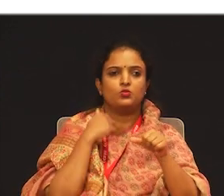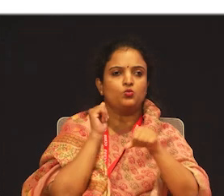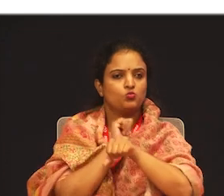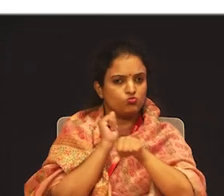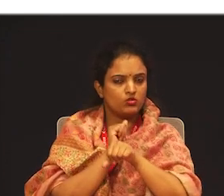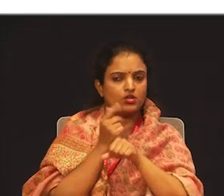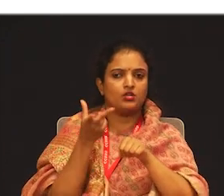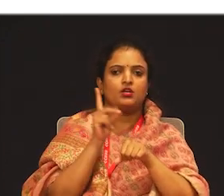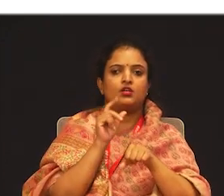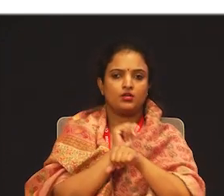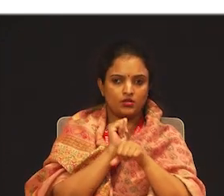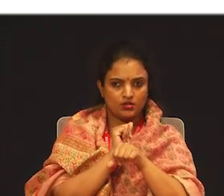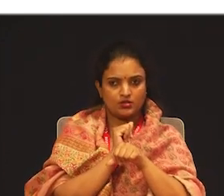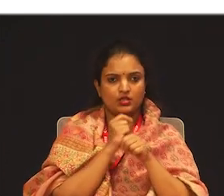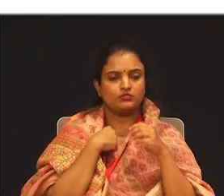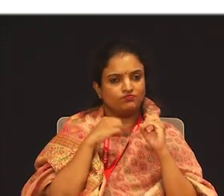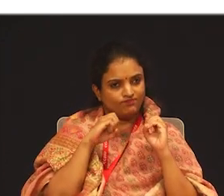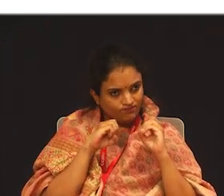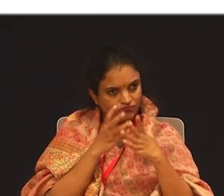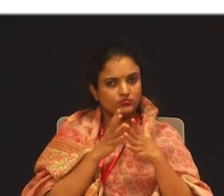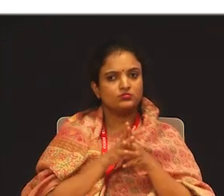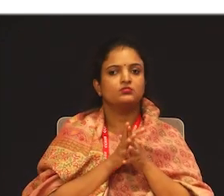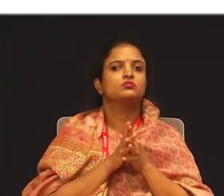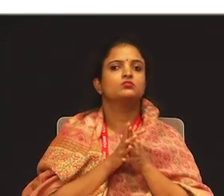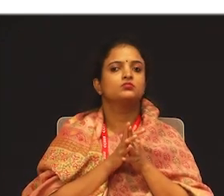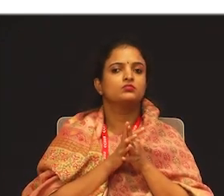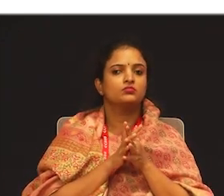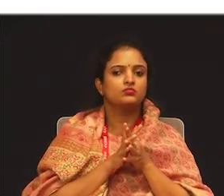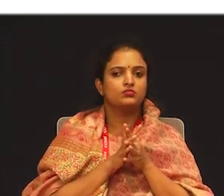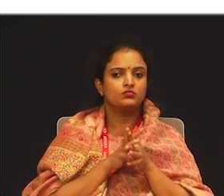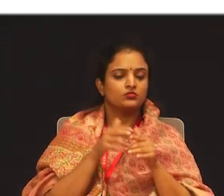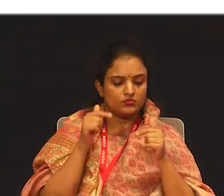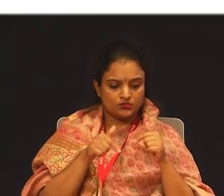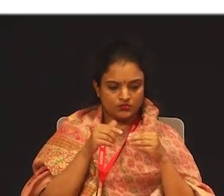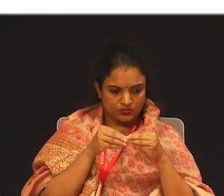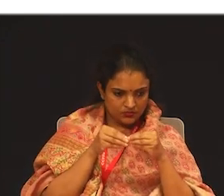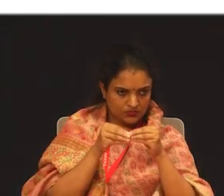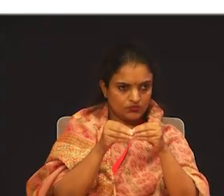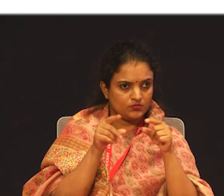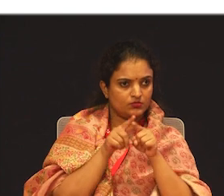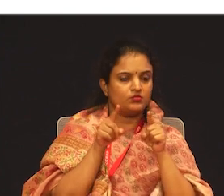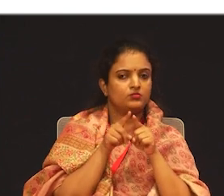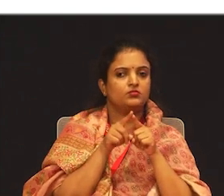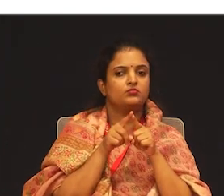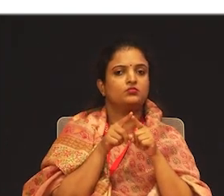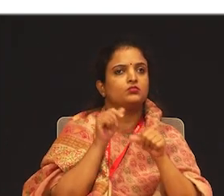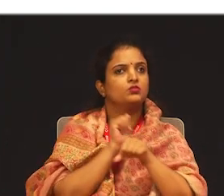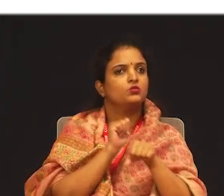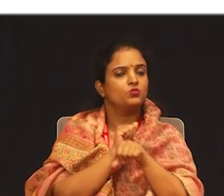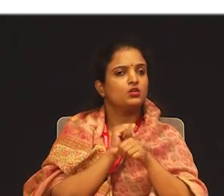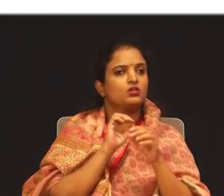it from the scratch. And then the present form of PRASHAST emerged during that: